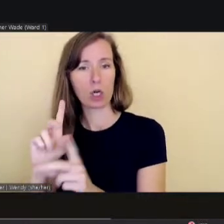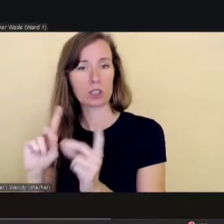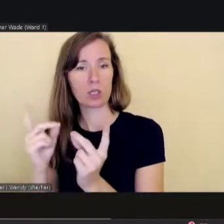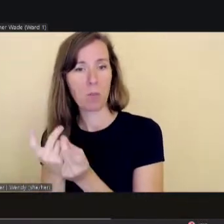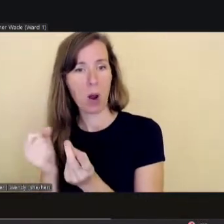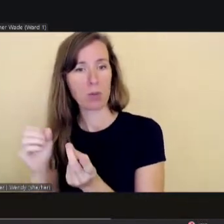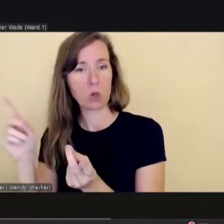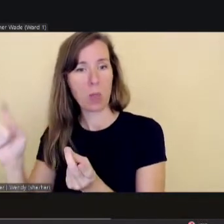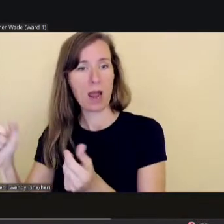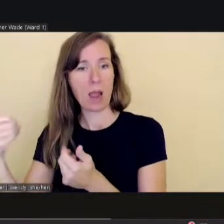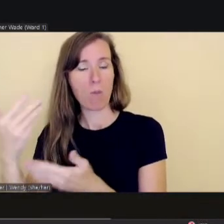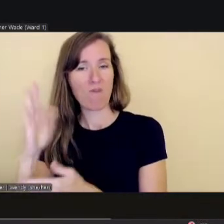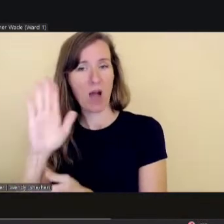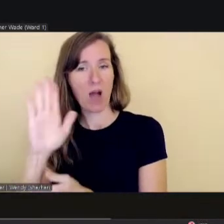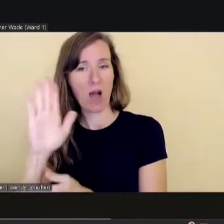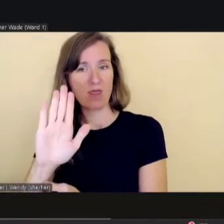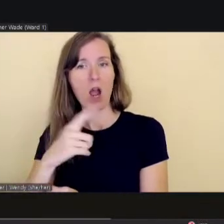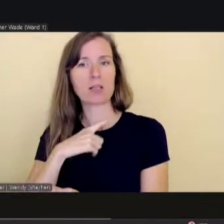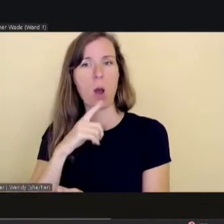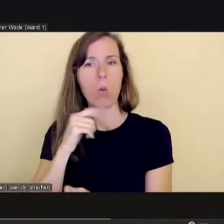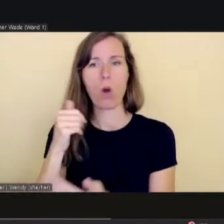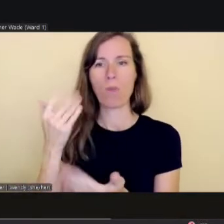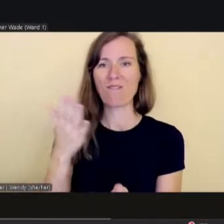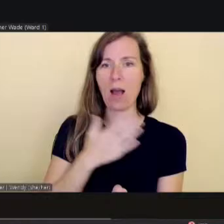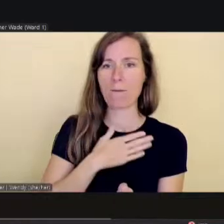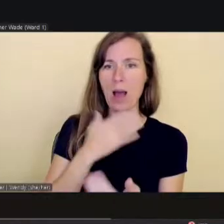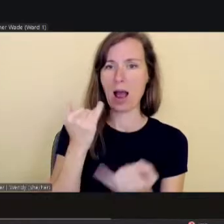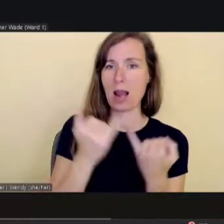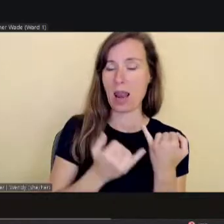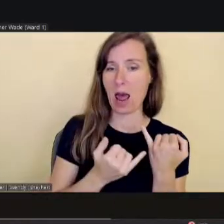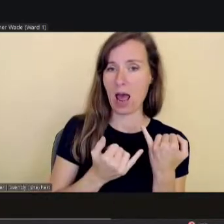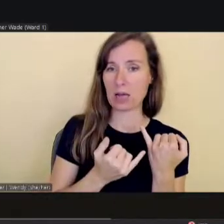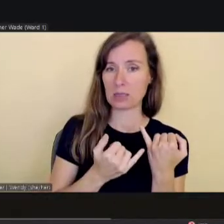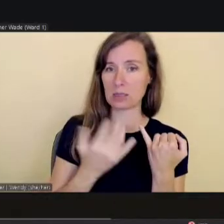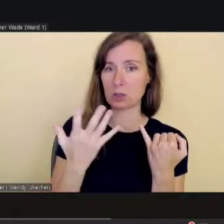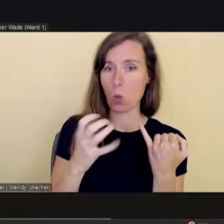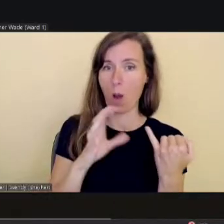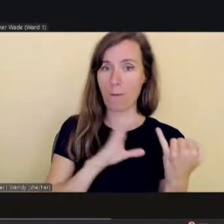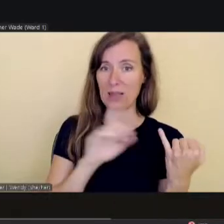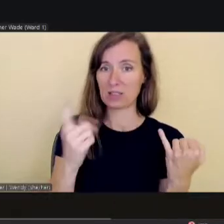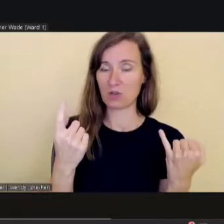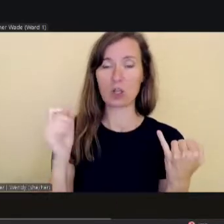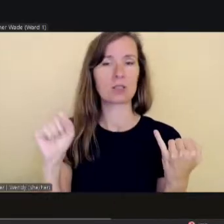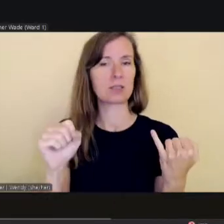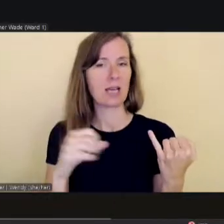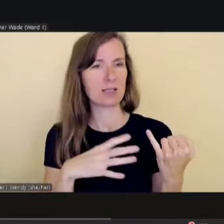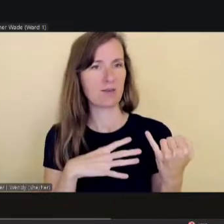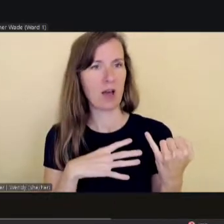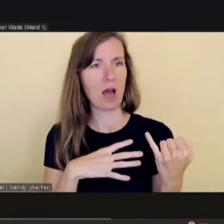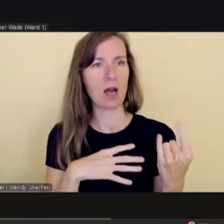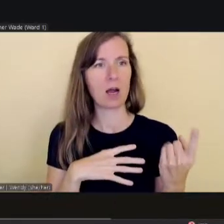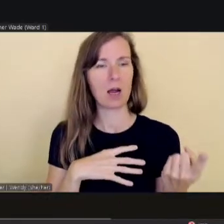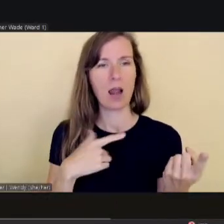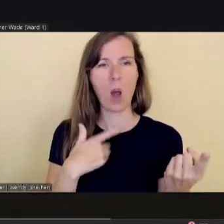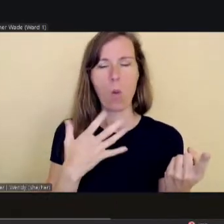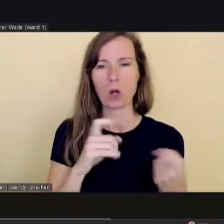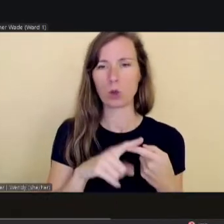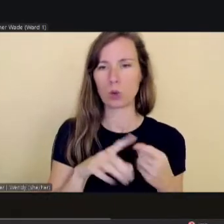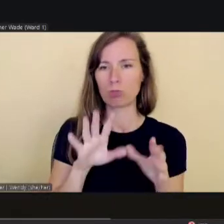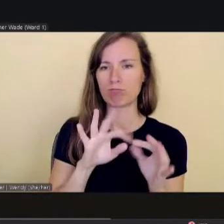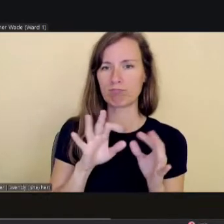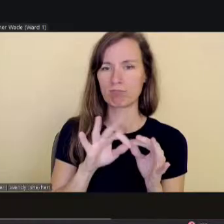Yes, I do want to do a lead-in for the police report. So do you want to do police first? Yes, that's fine. Okay. Then I will make, I'm simply